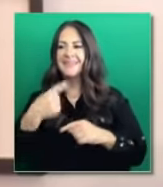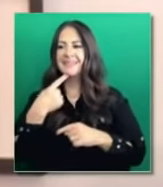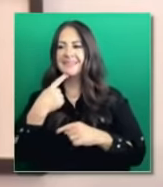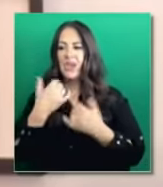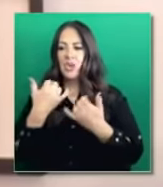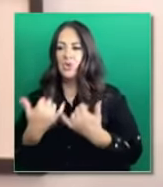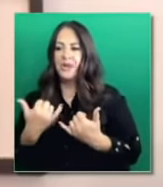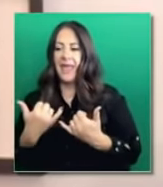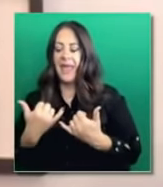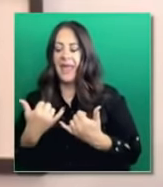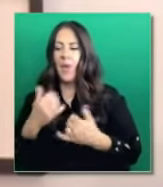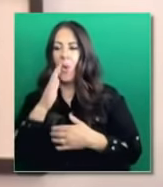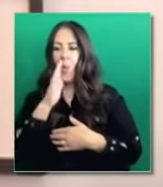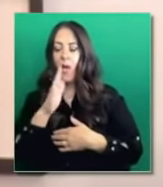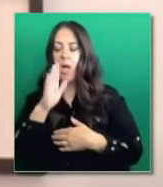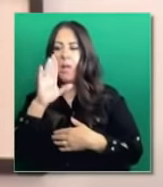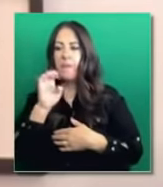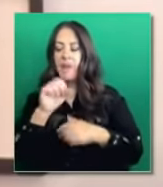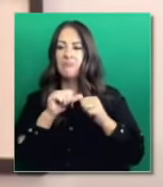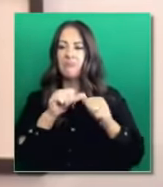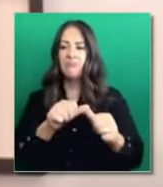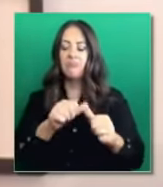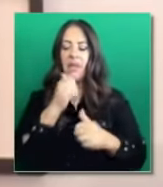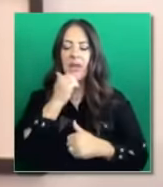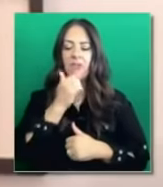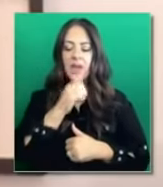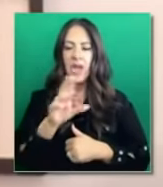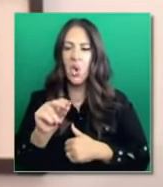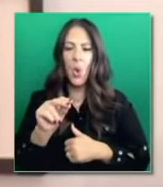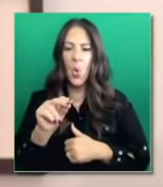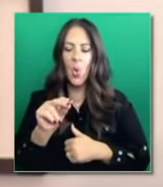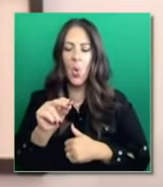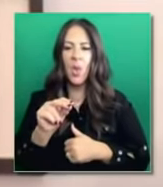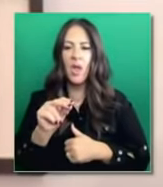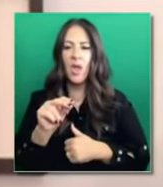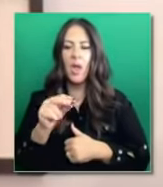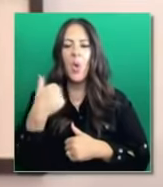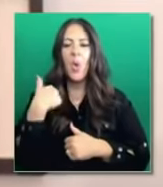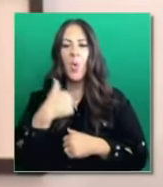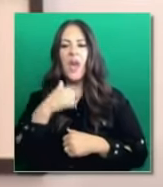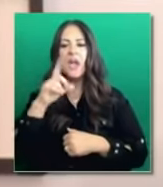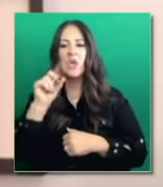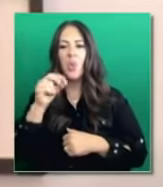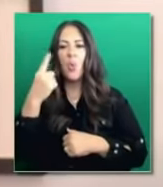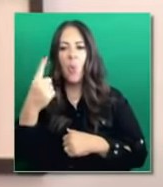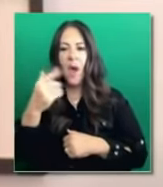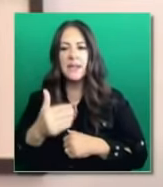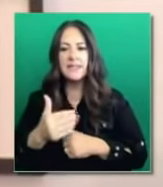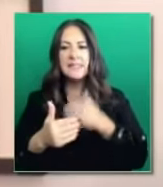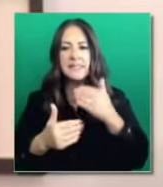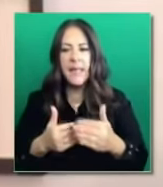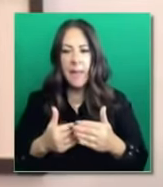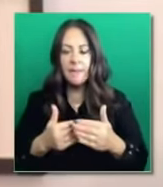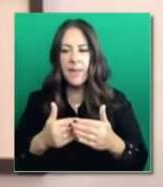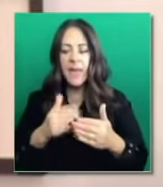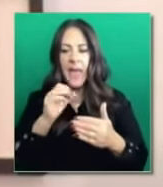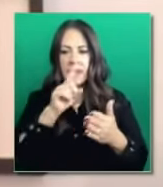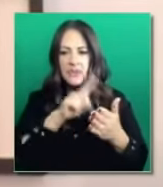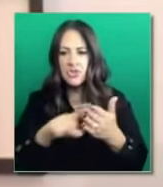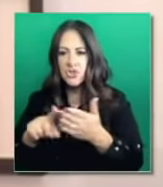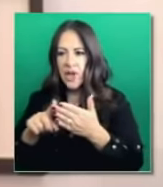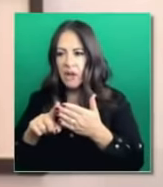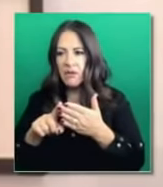hard and fast every single day. We're going to have to take a few steps and monitor. People are going to have to check with their county health officers